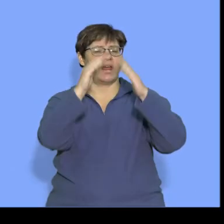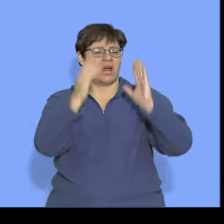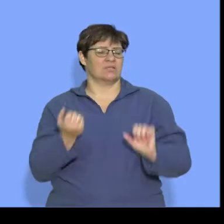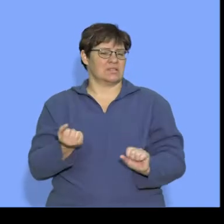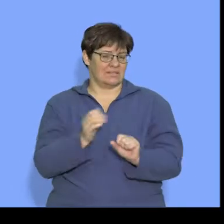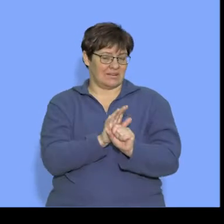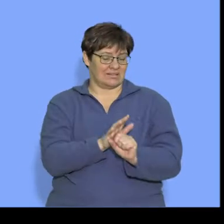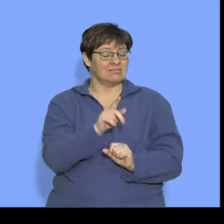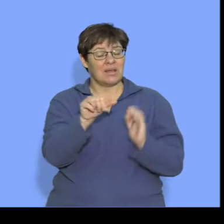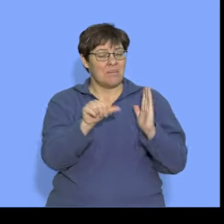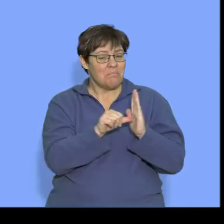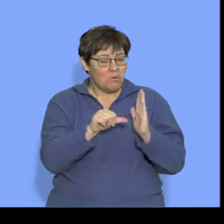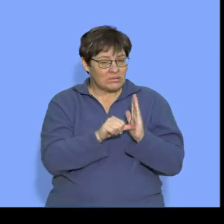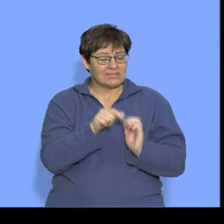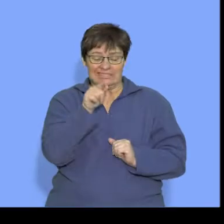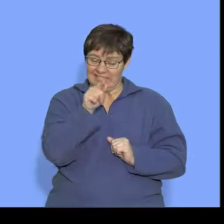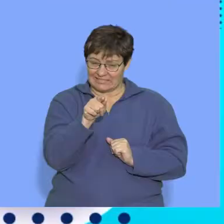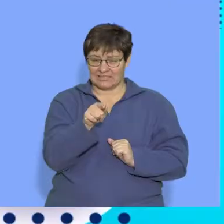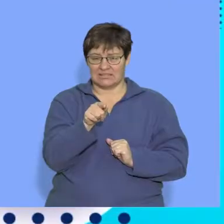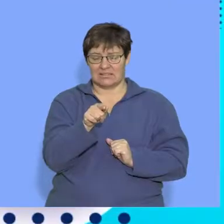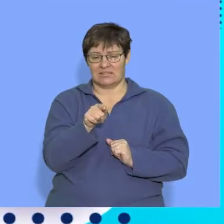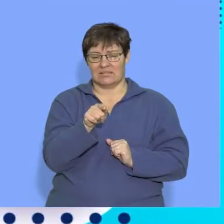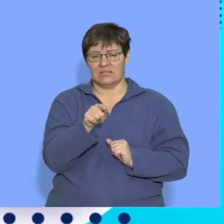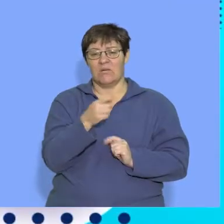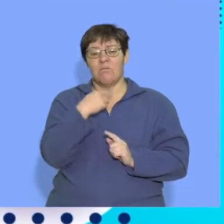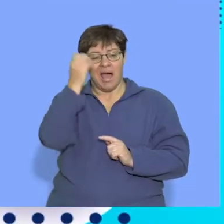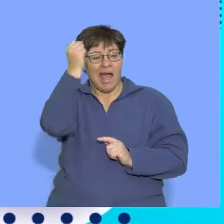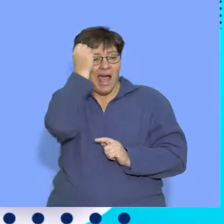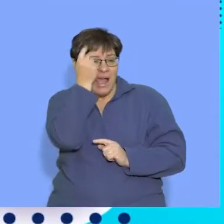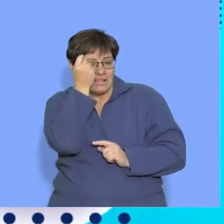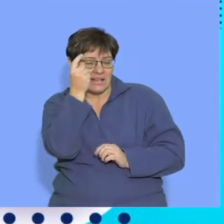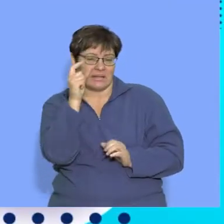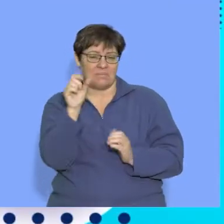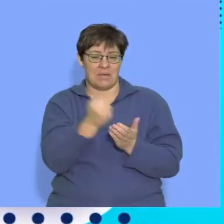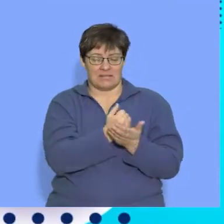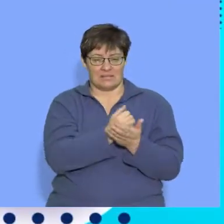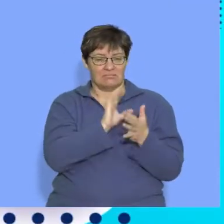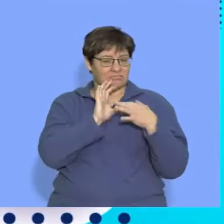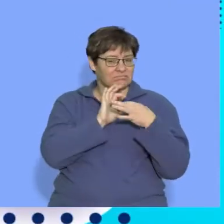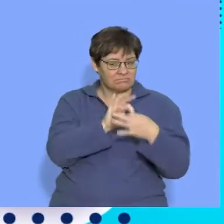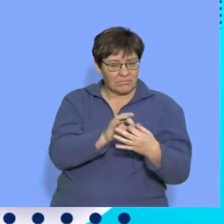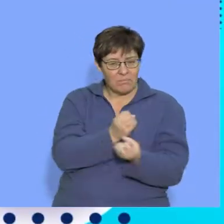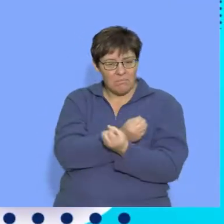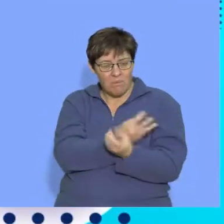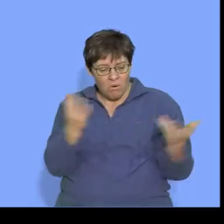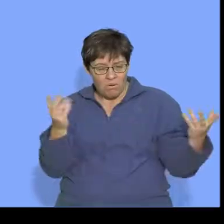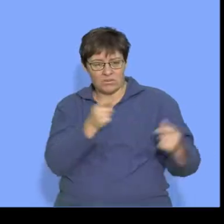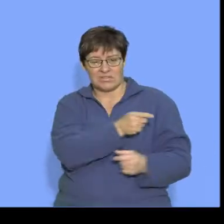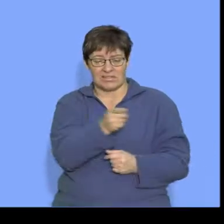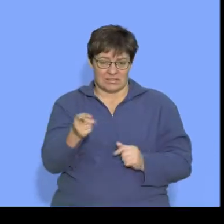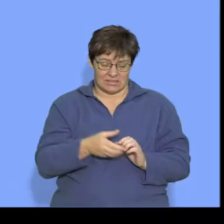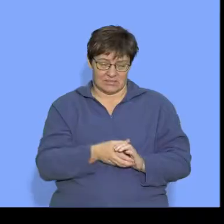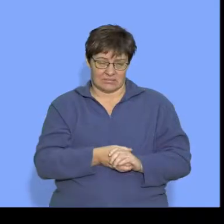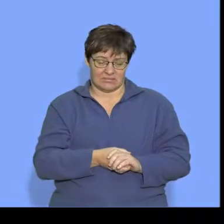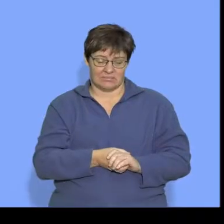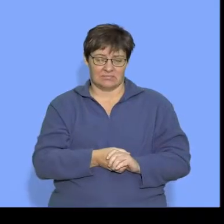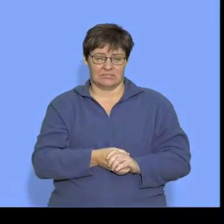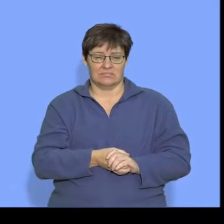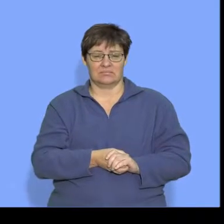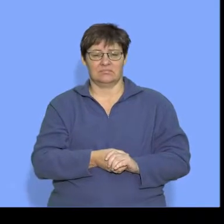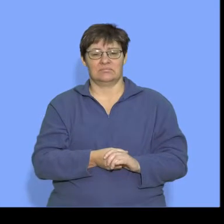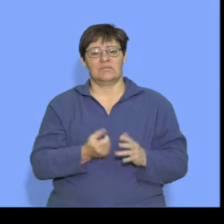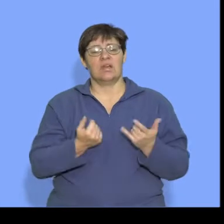that's important because I see this as an important section and it's relevant and current to most examiners. The greenhouse effect is